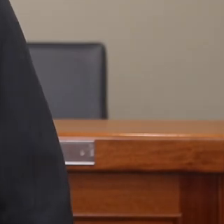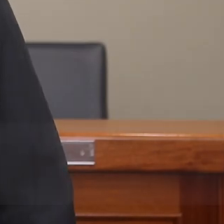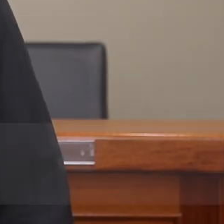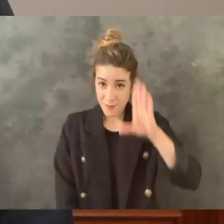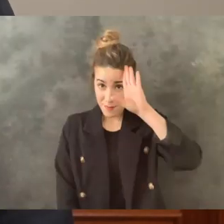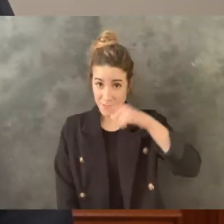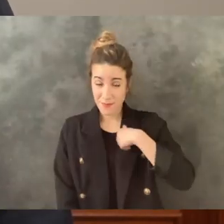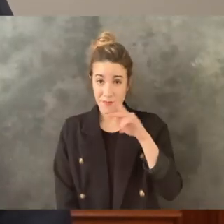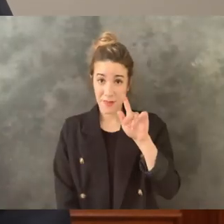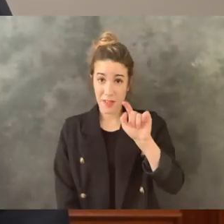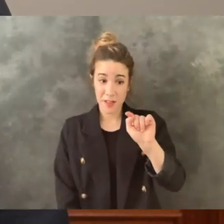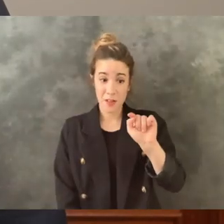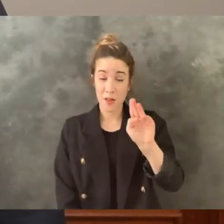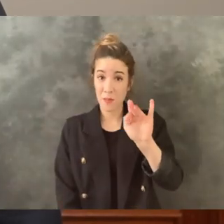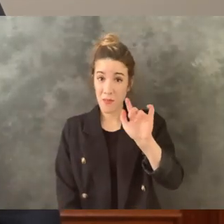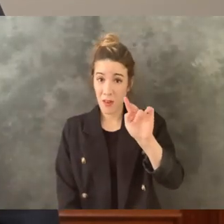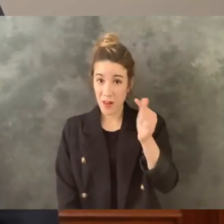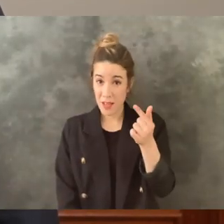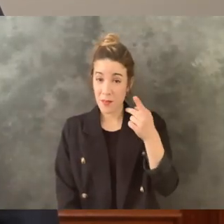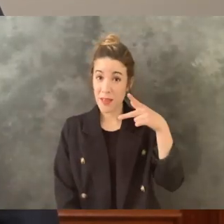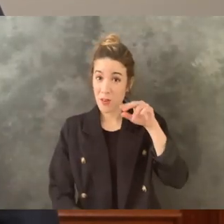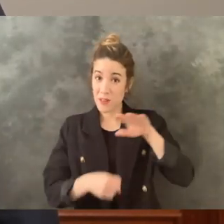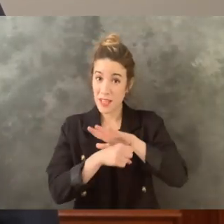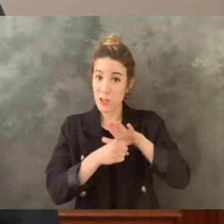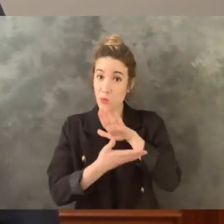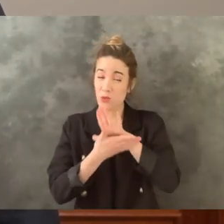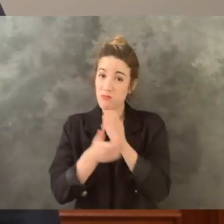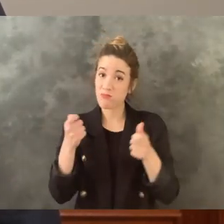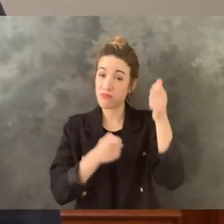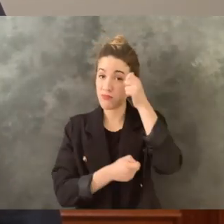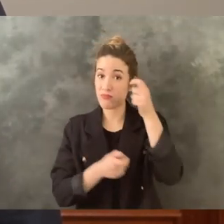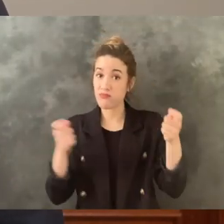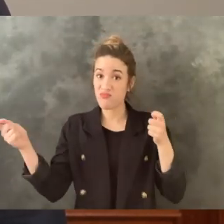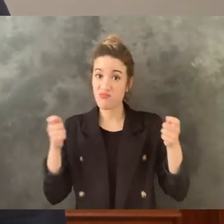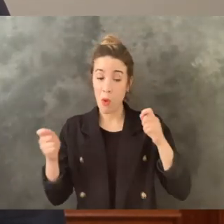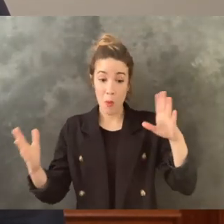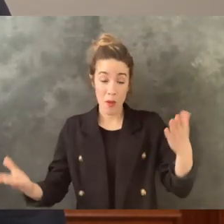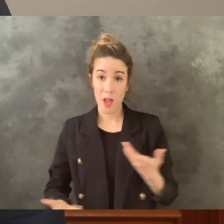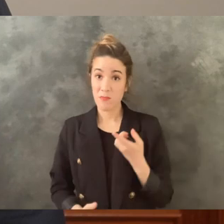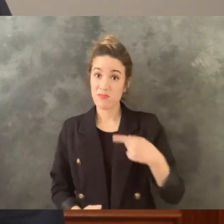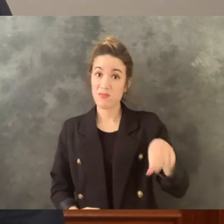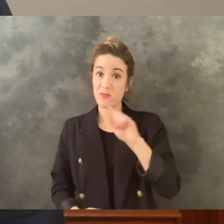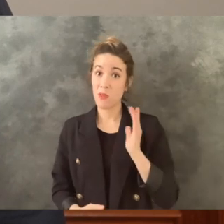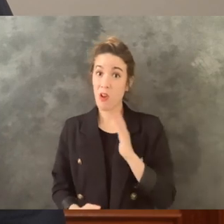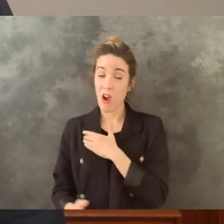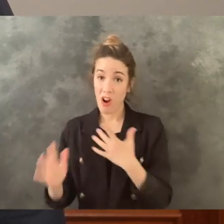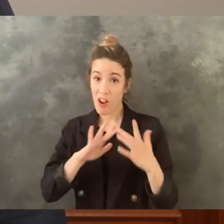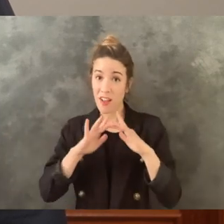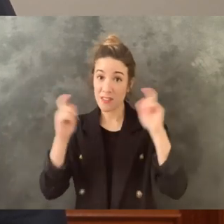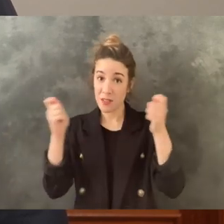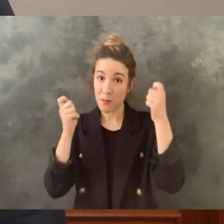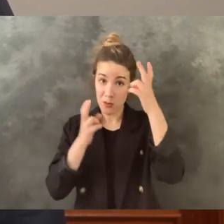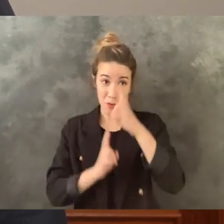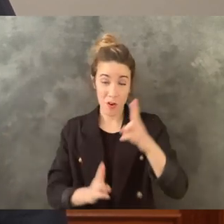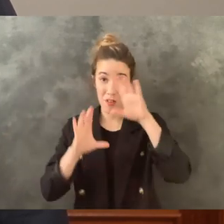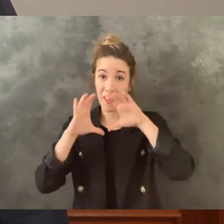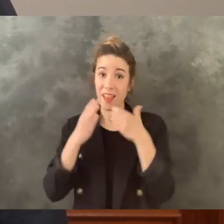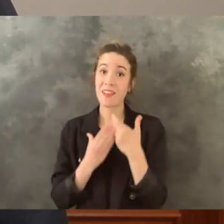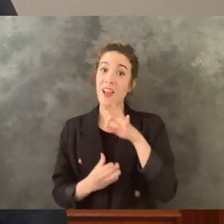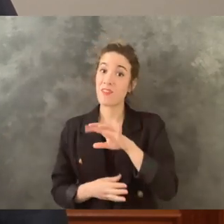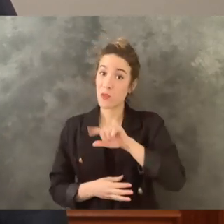Hello, I'm Kurt Browning, Pasco County Superintendent of Schools, welcoming you to our virtual graduation celebration to honor the class of